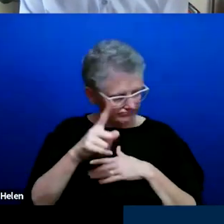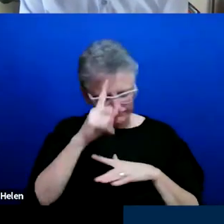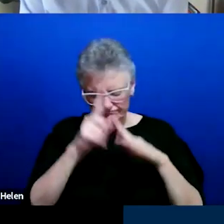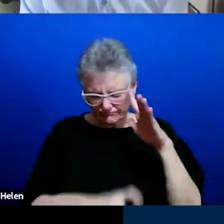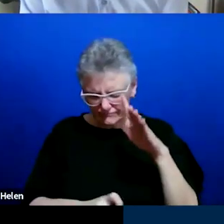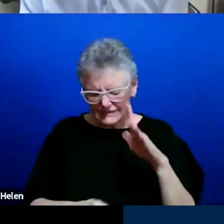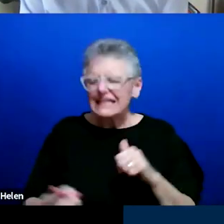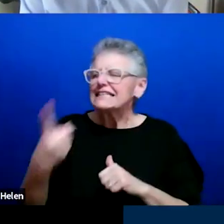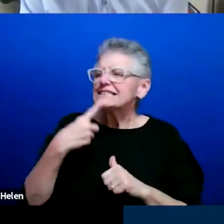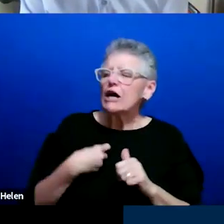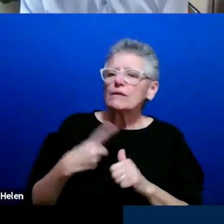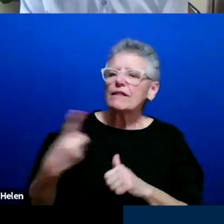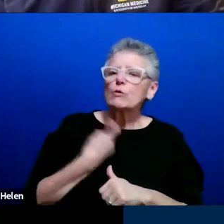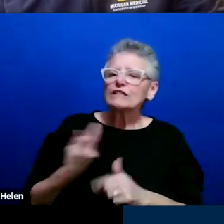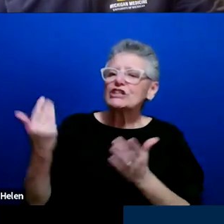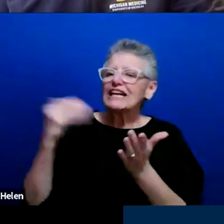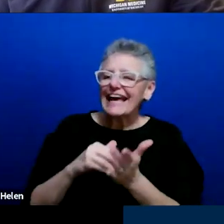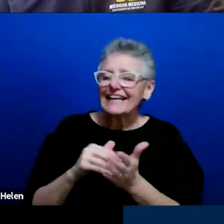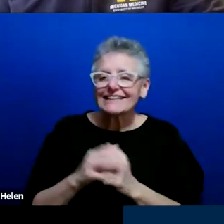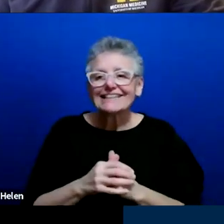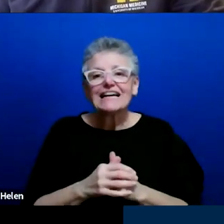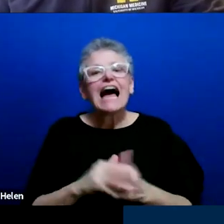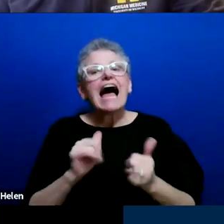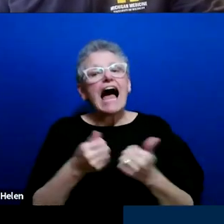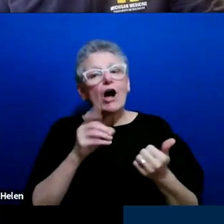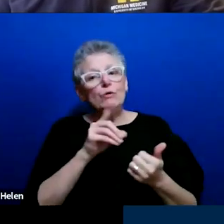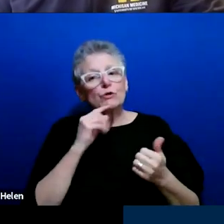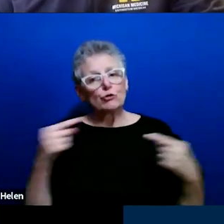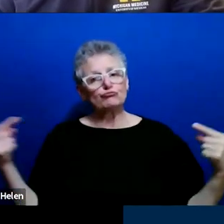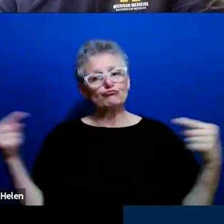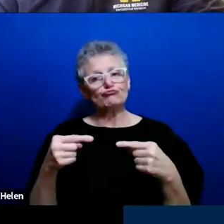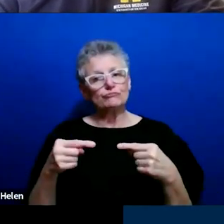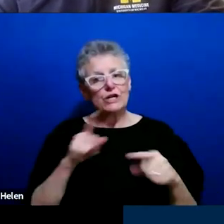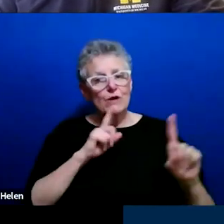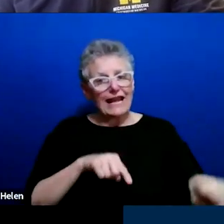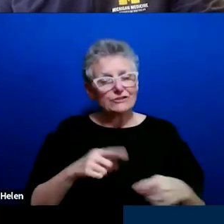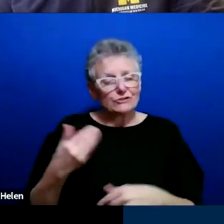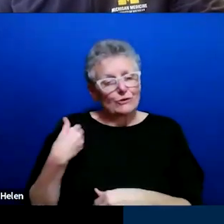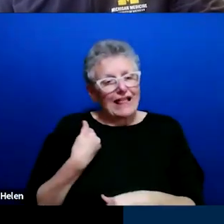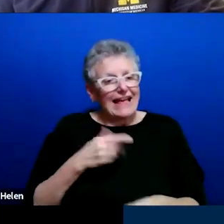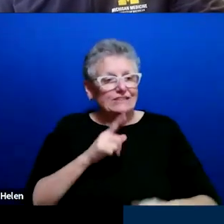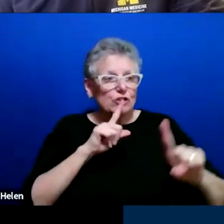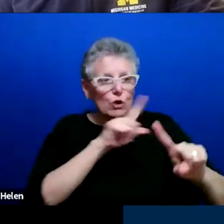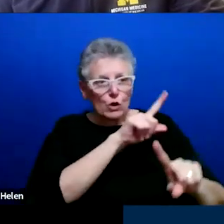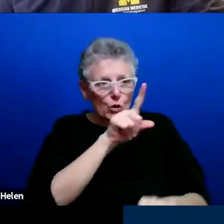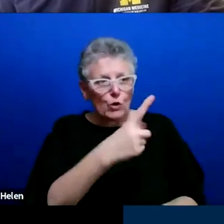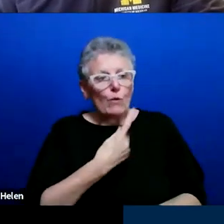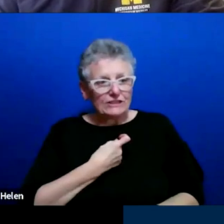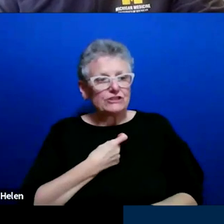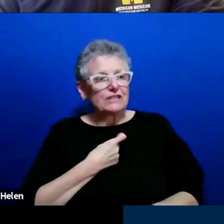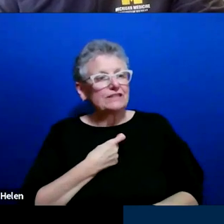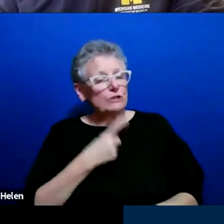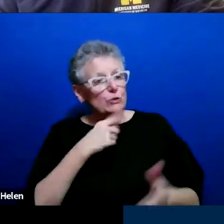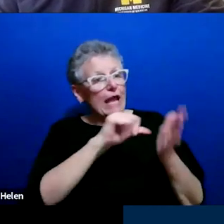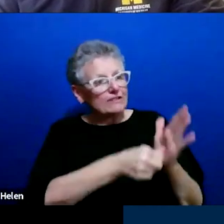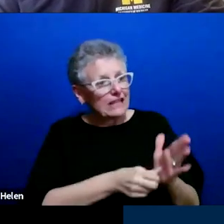what was the question again? Sorry. Yes, how do you reconcile your answer to the last question with emphasizing urgency of intervention